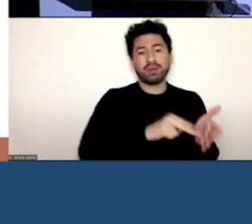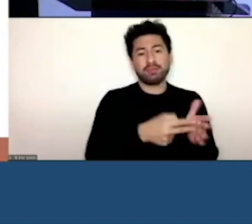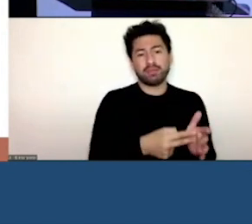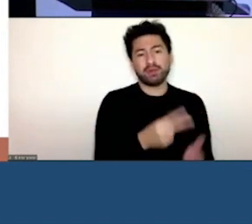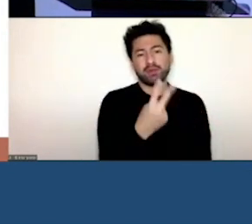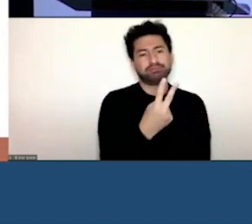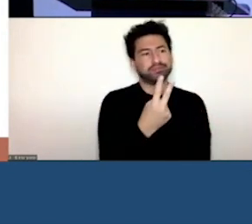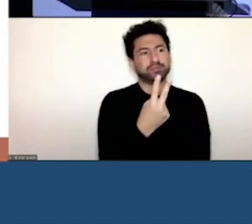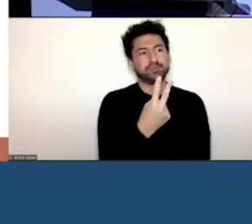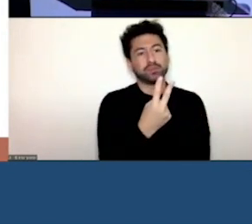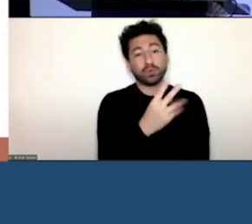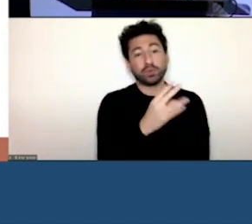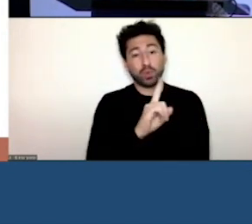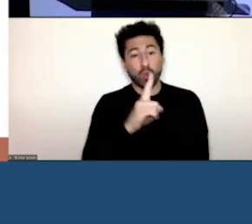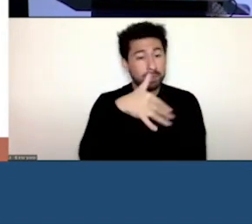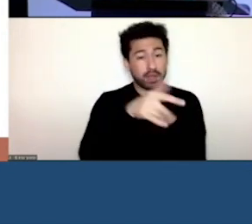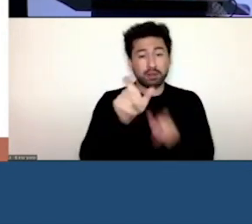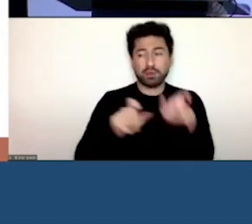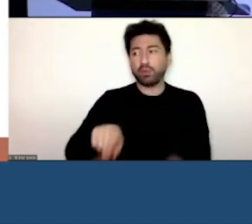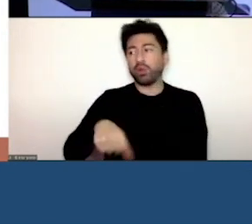32.1% of the world is poor,